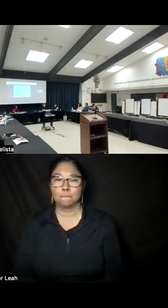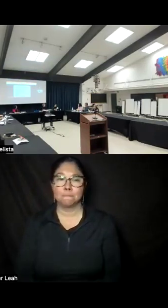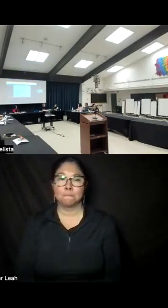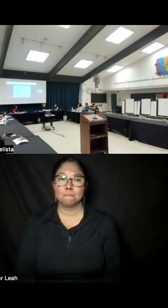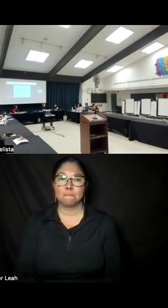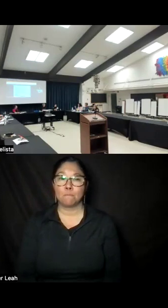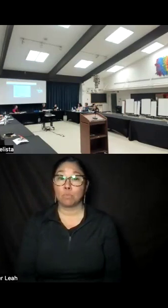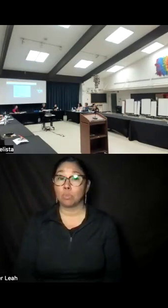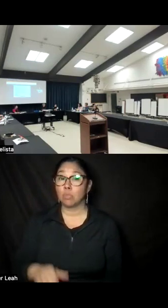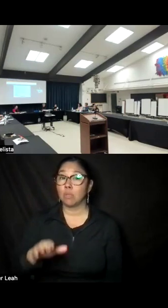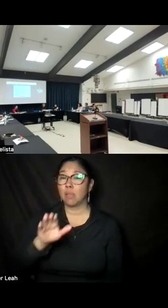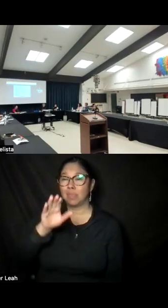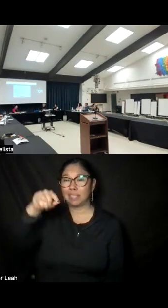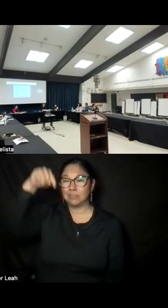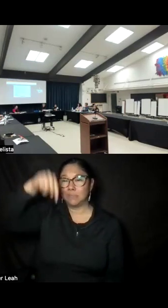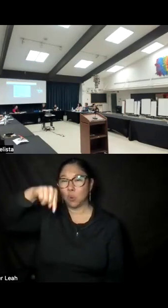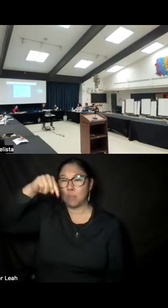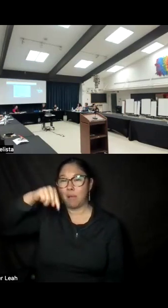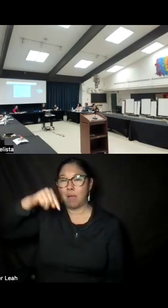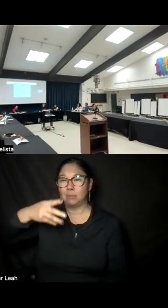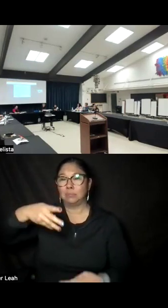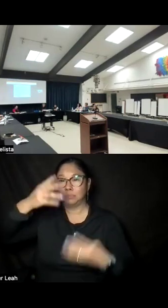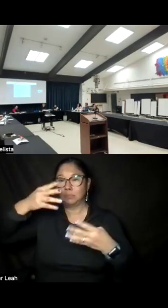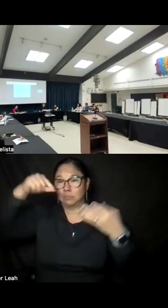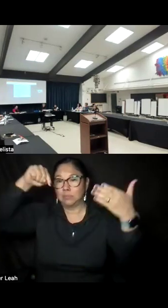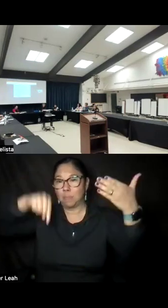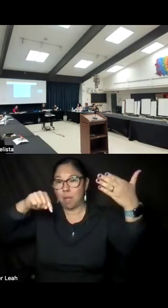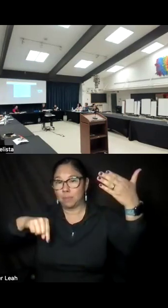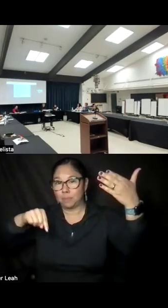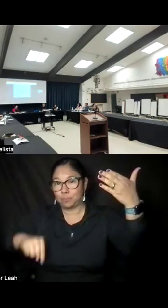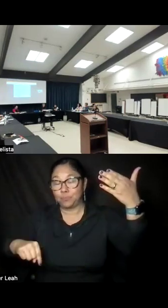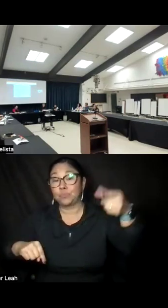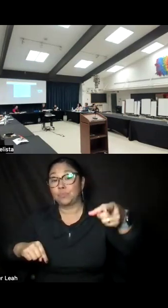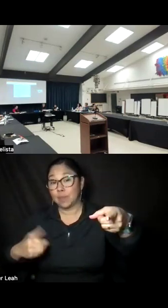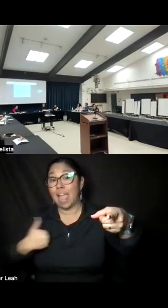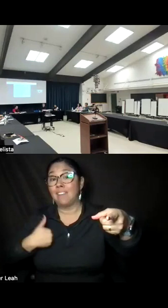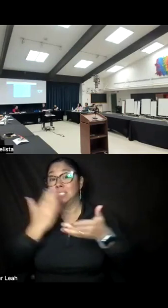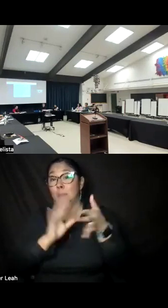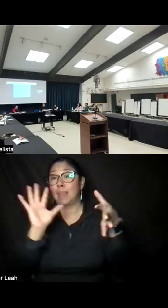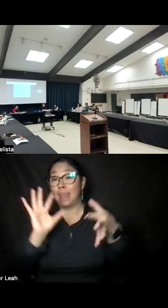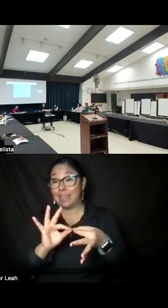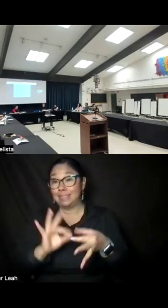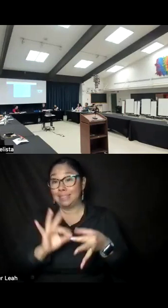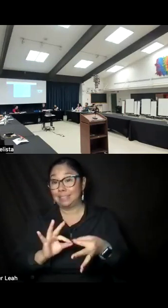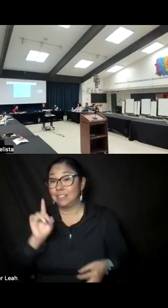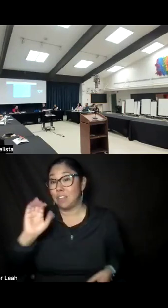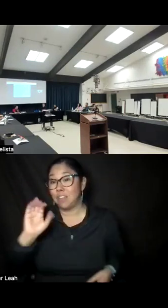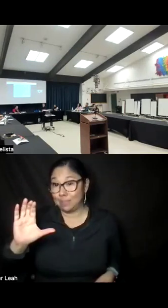And then down to the bottom, there are some hyperlinked documents.